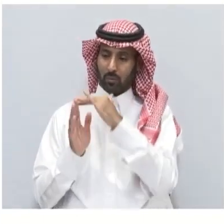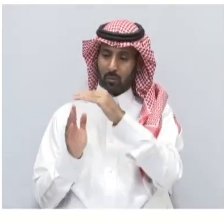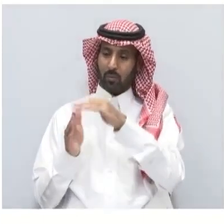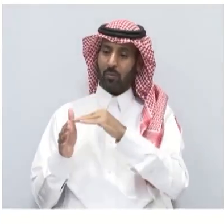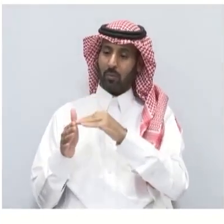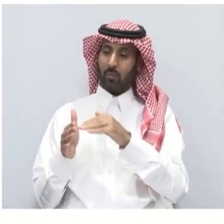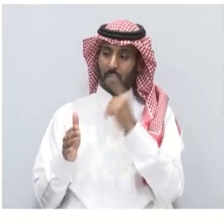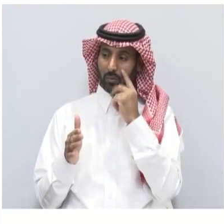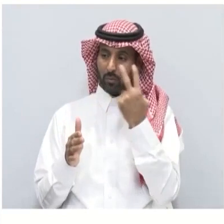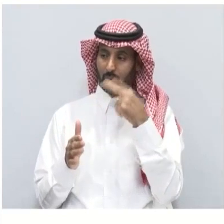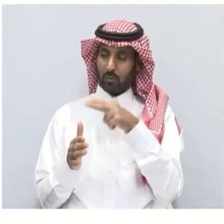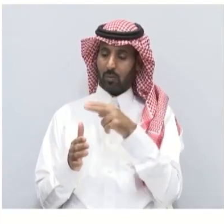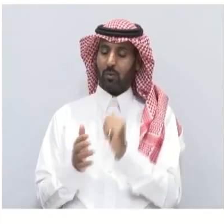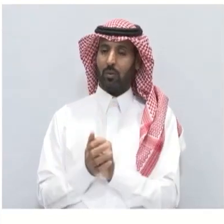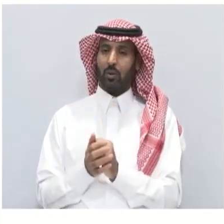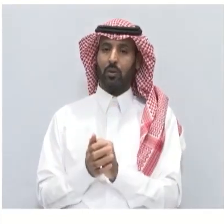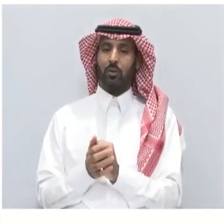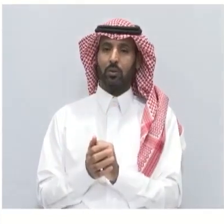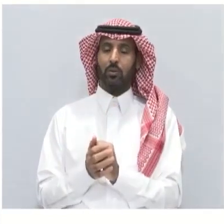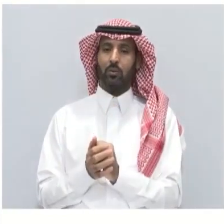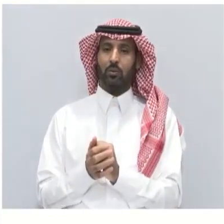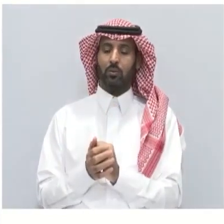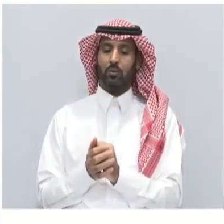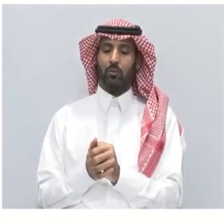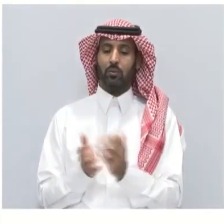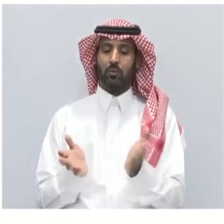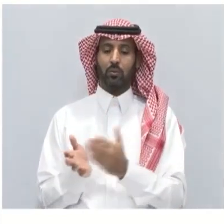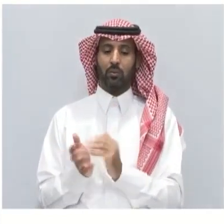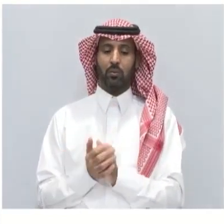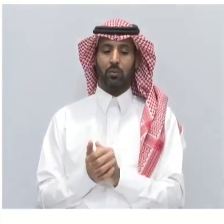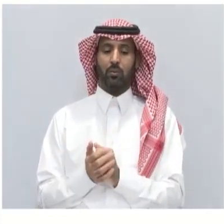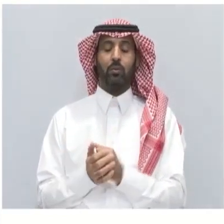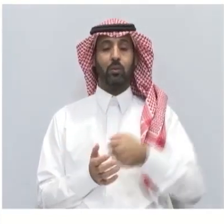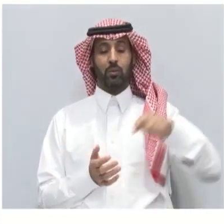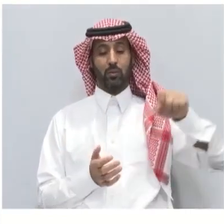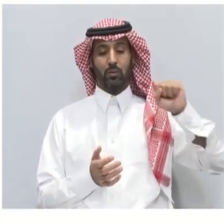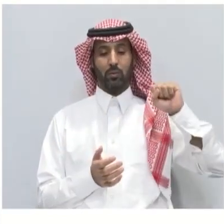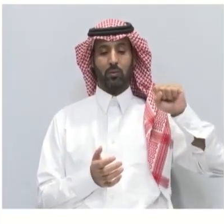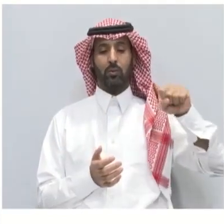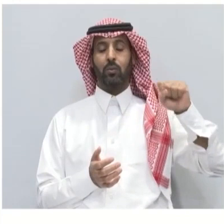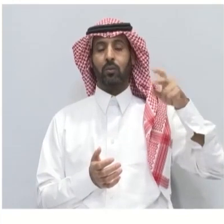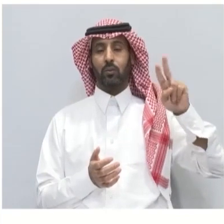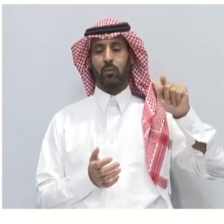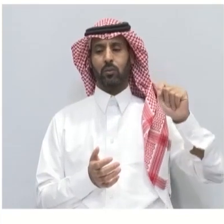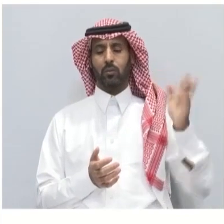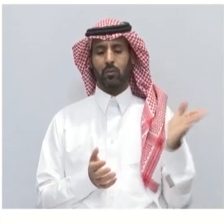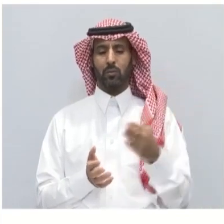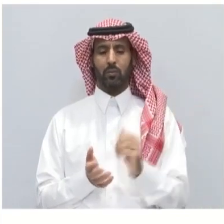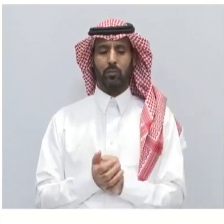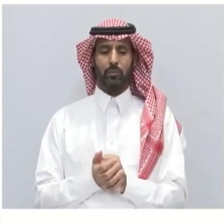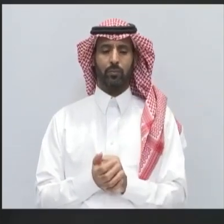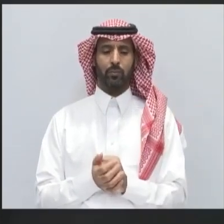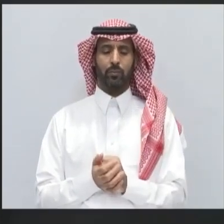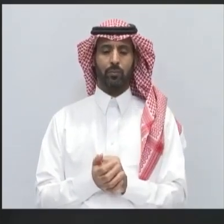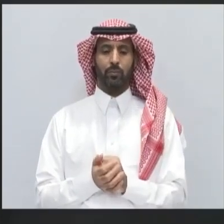cheaper. So let's check the answer together. Check, you can use the sign